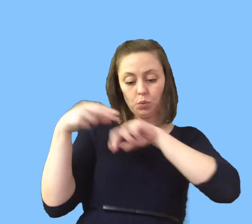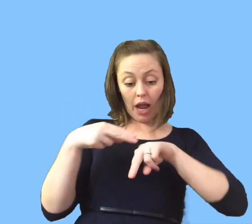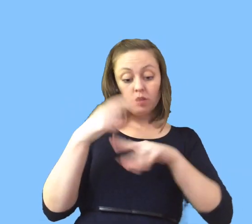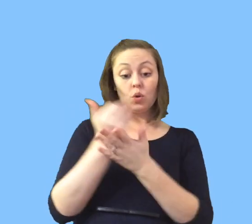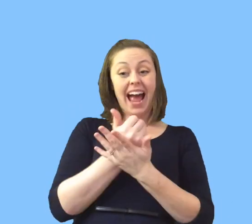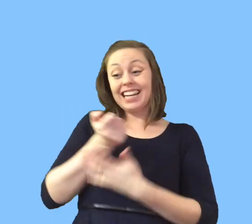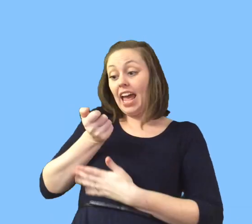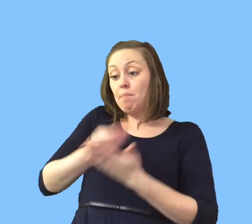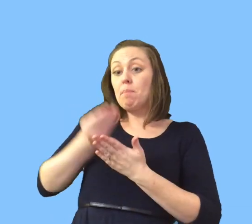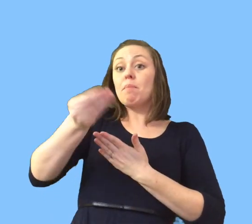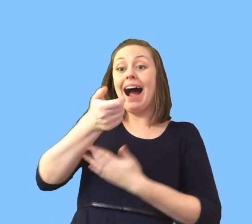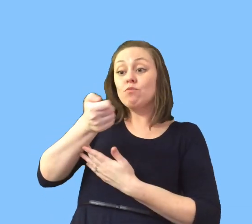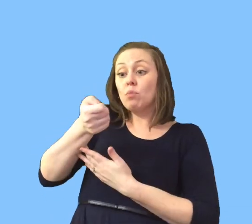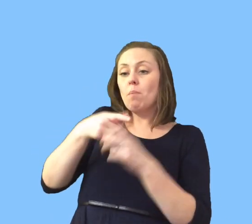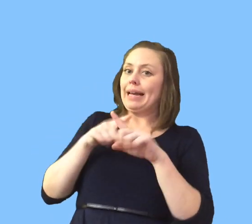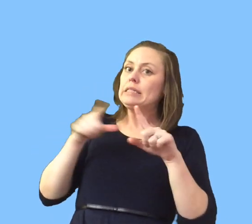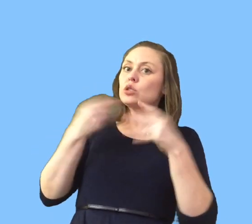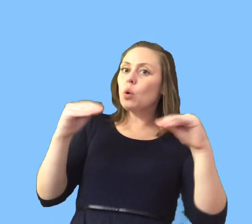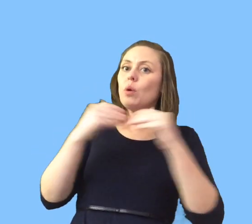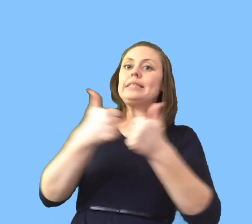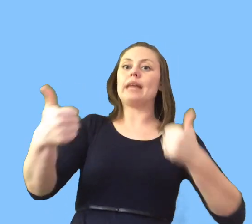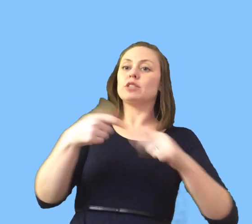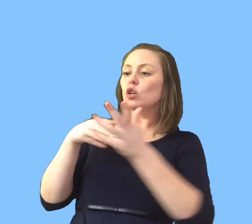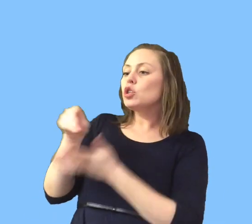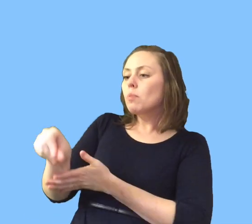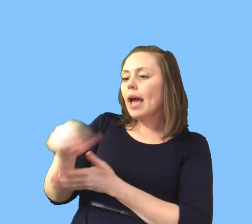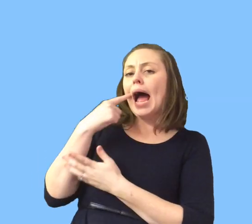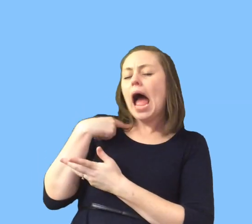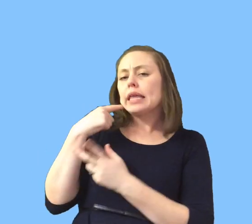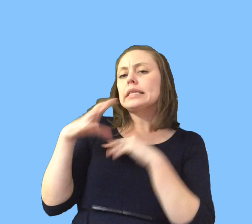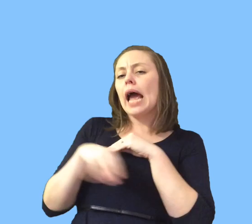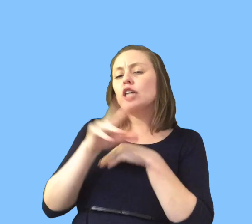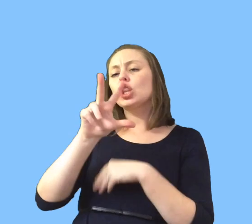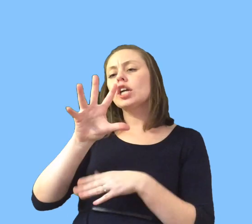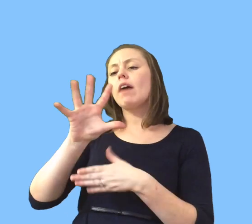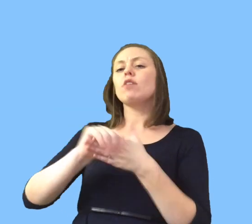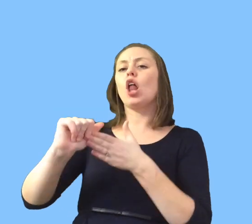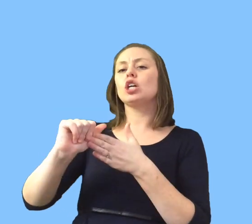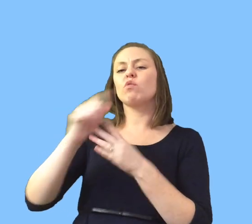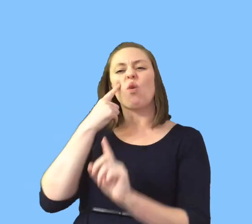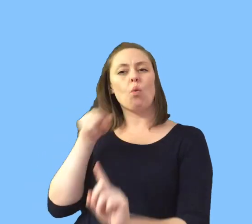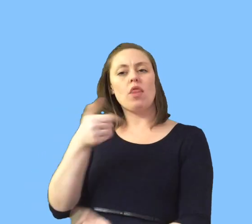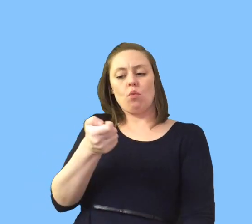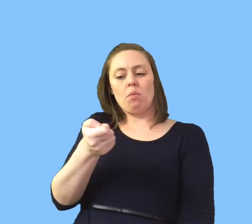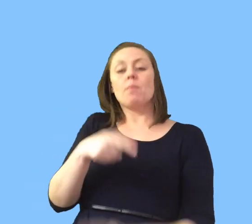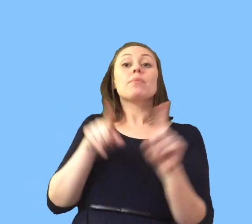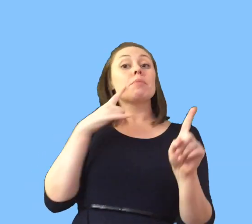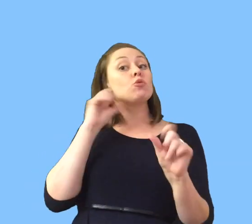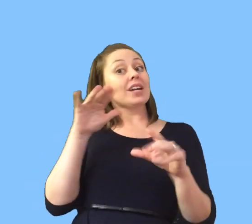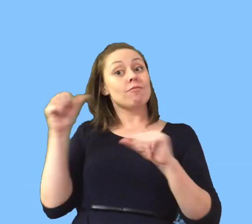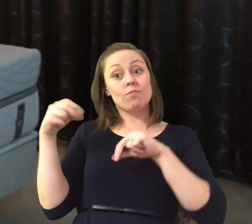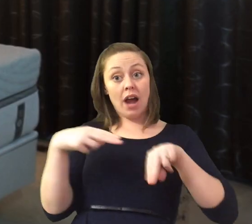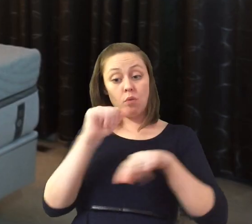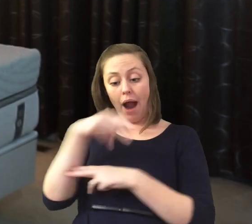you can get a remote, but those are actually sold separately, so you have to pay, I think it's like an extra 35 bucks for one of those. But you can download